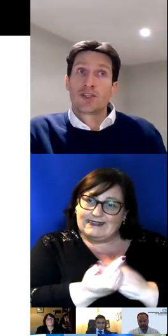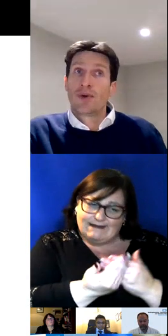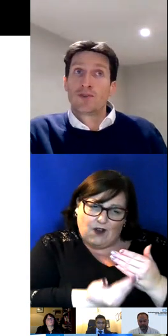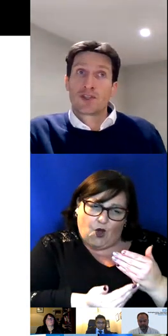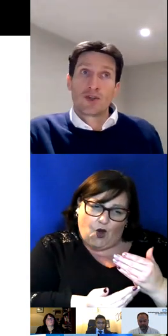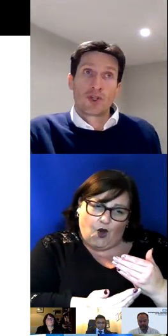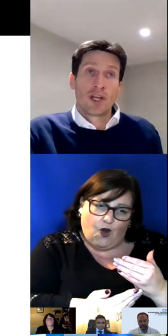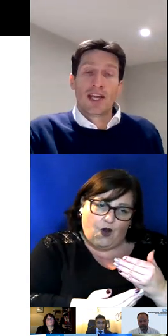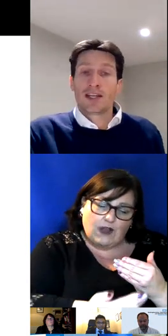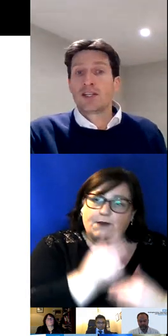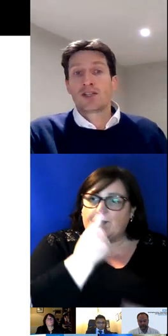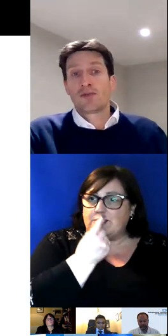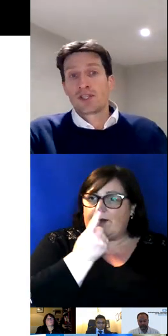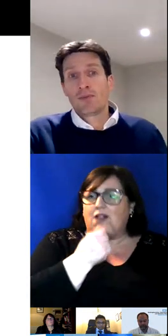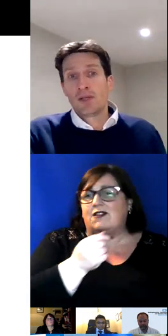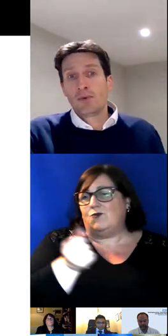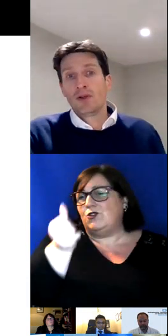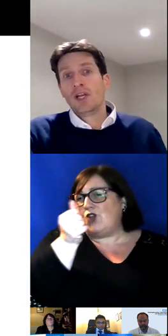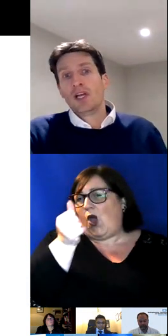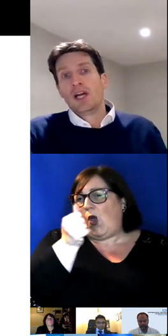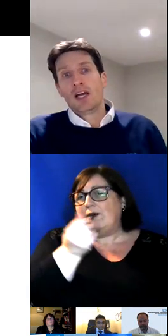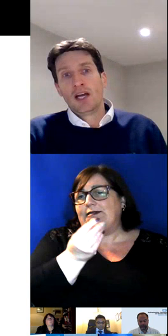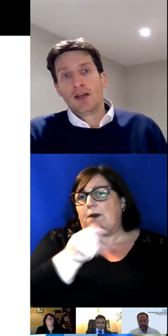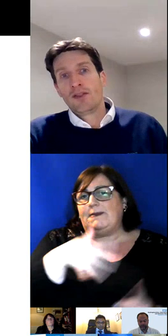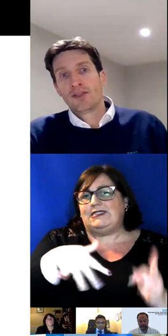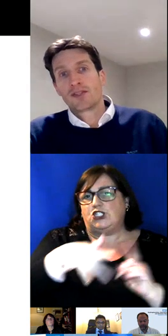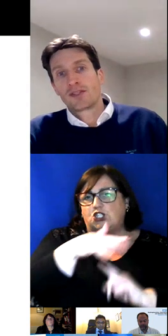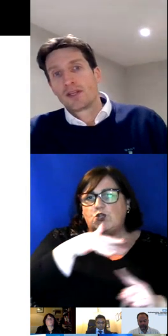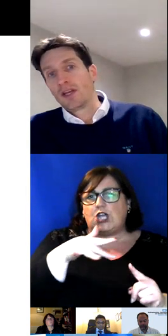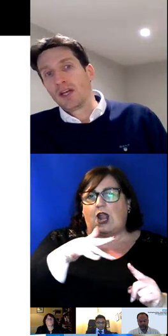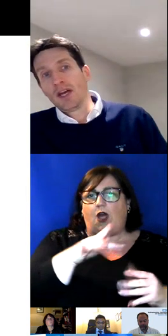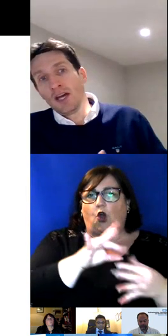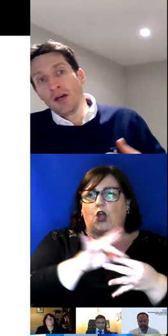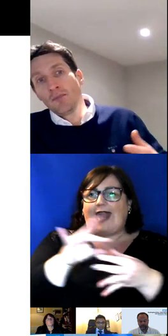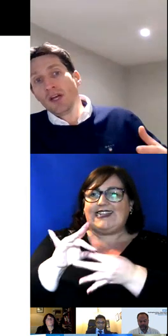are challenges around social connectedness for some people.